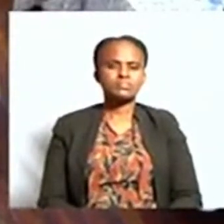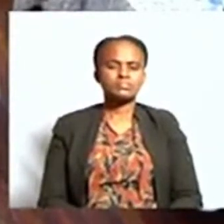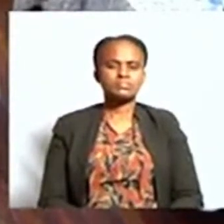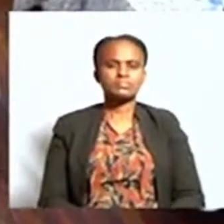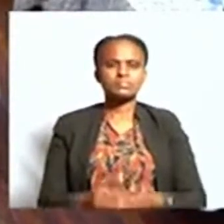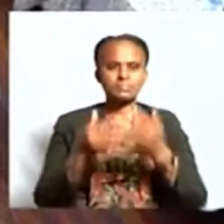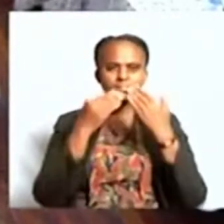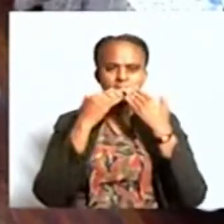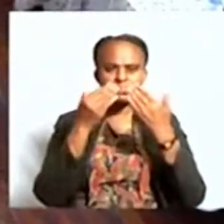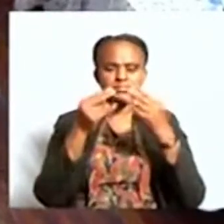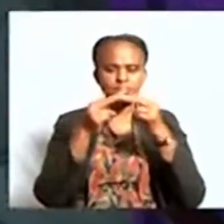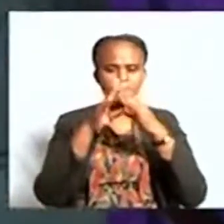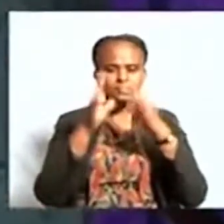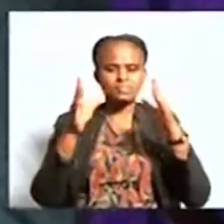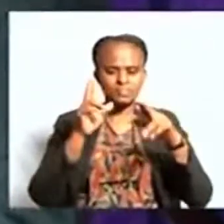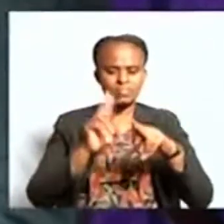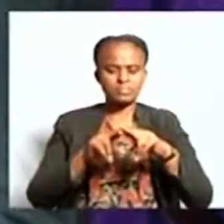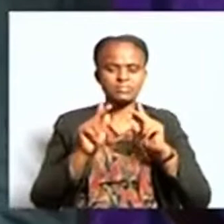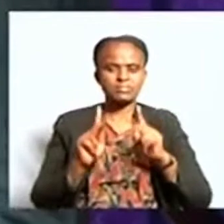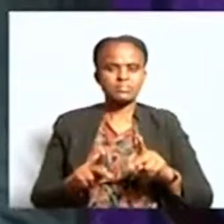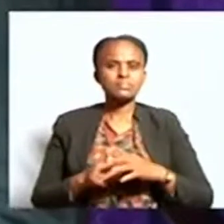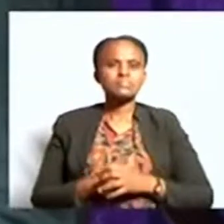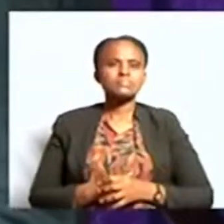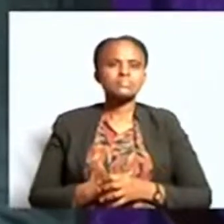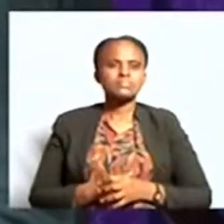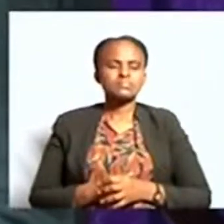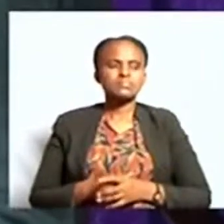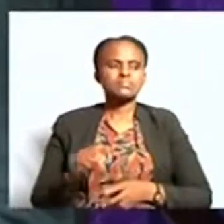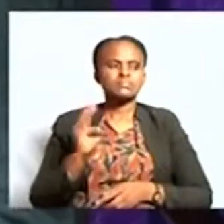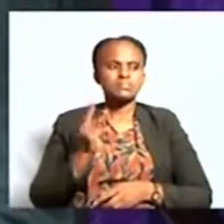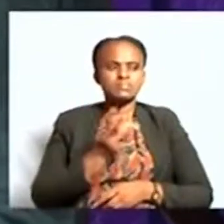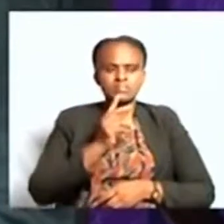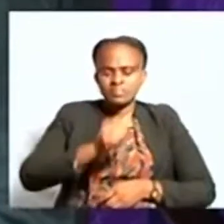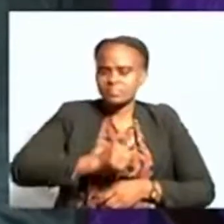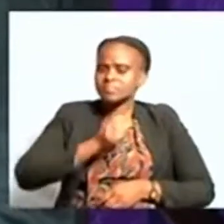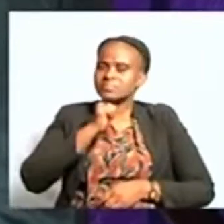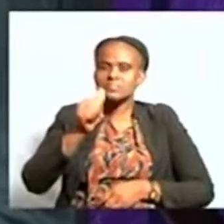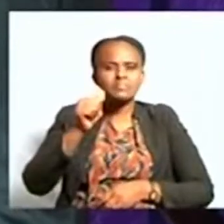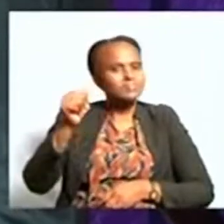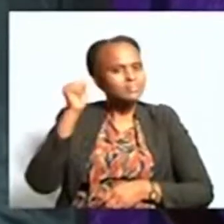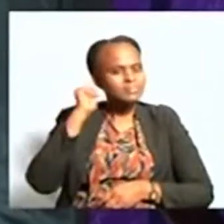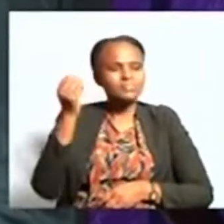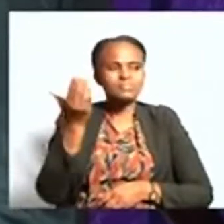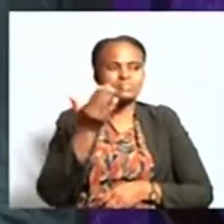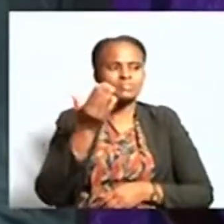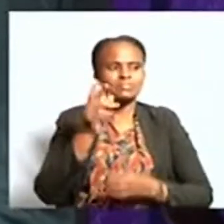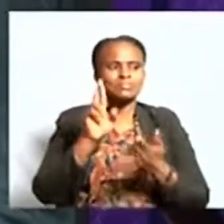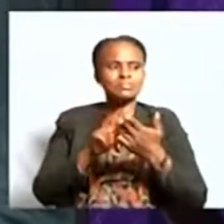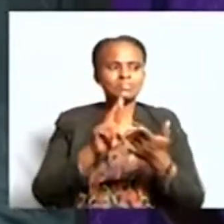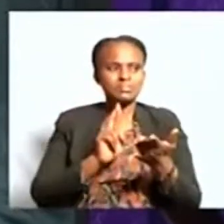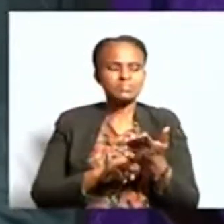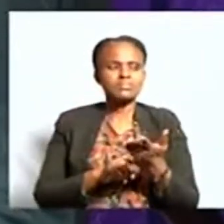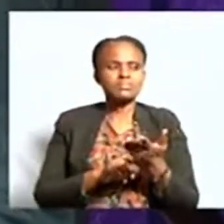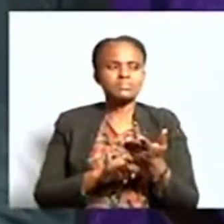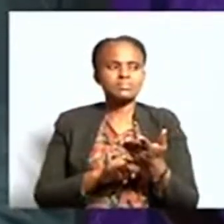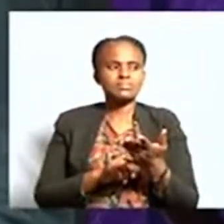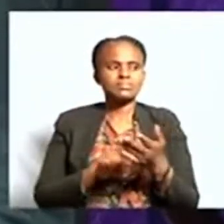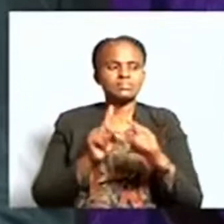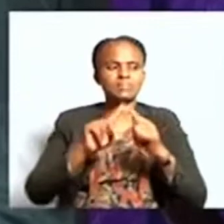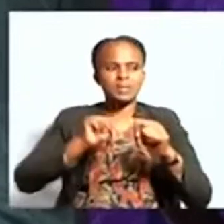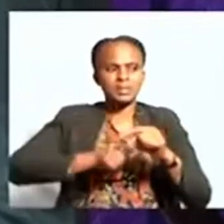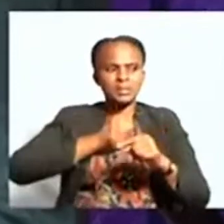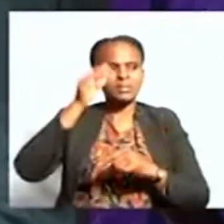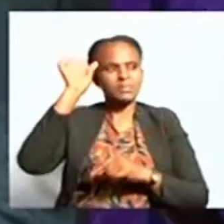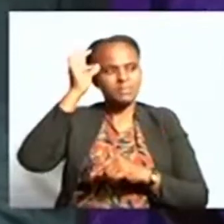Thank you so much, Chair. We are not disowning it, the report, but we do take note